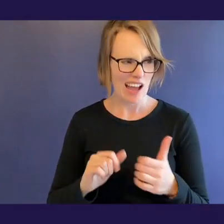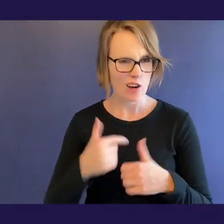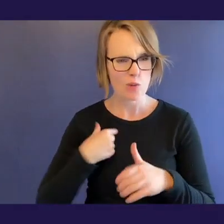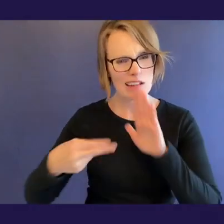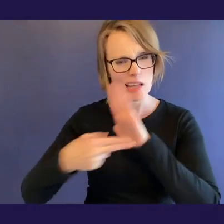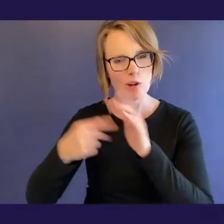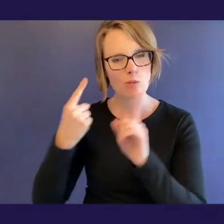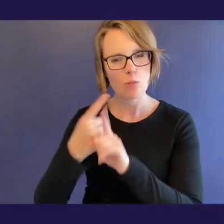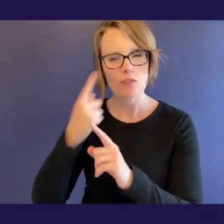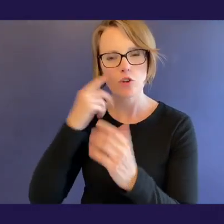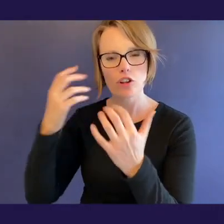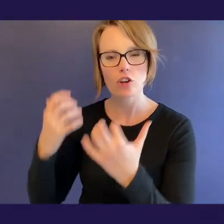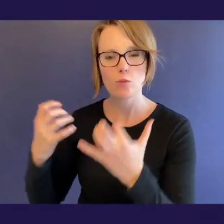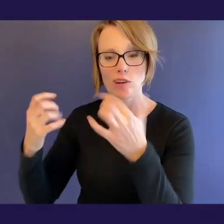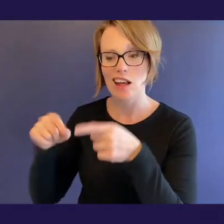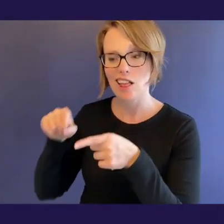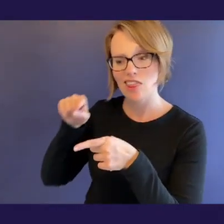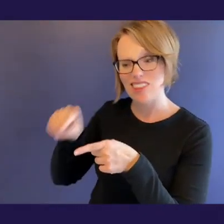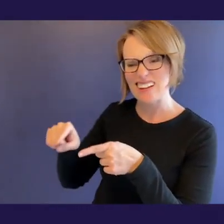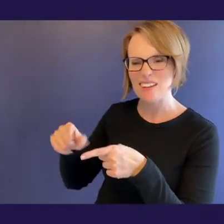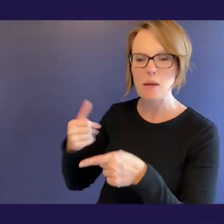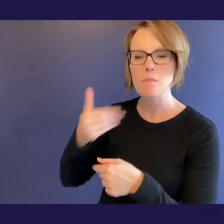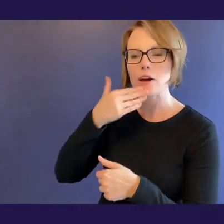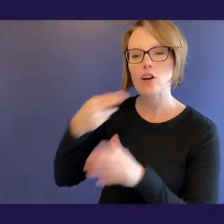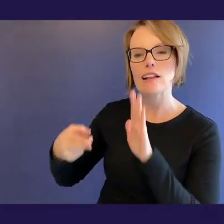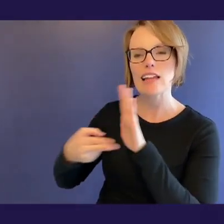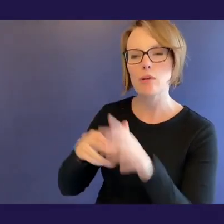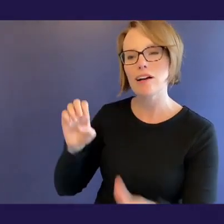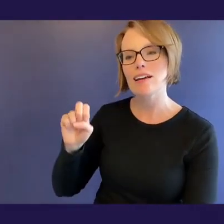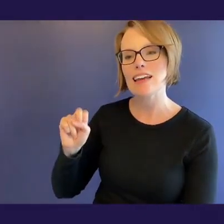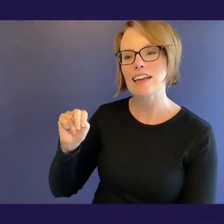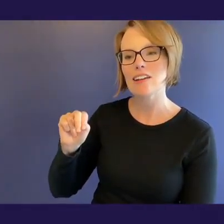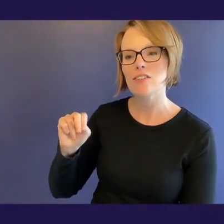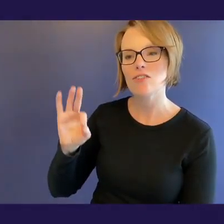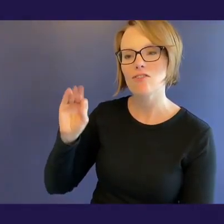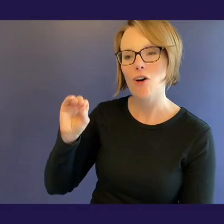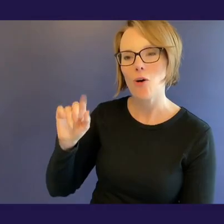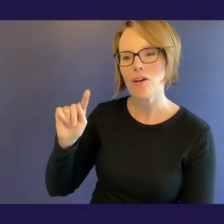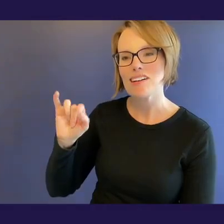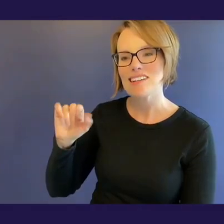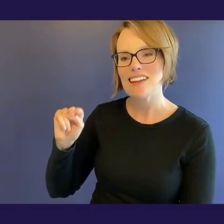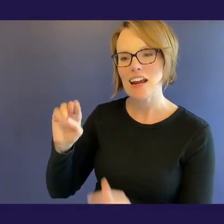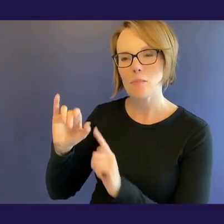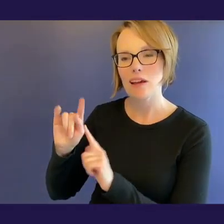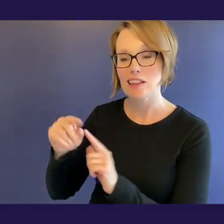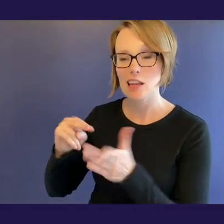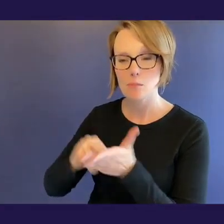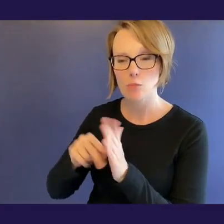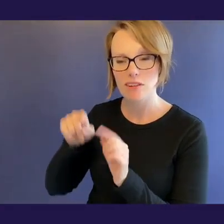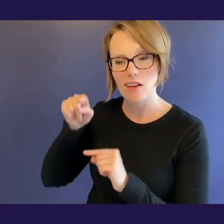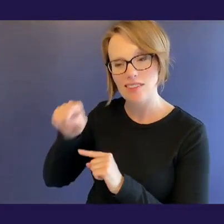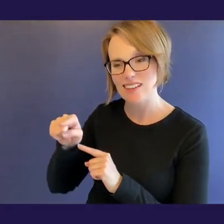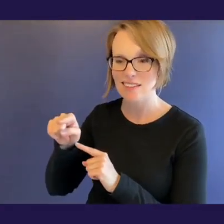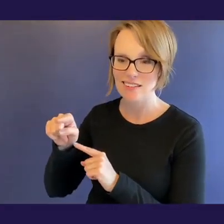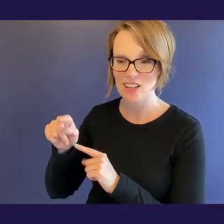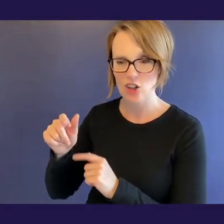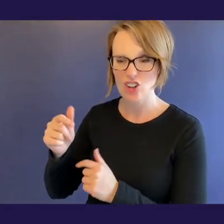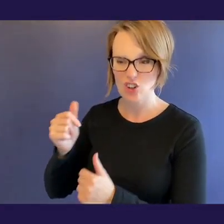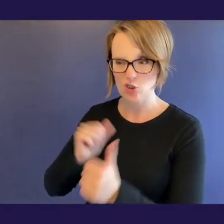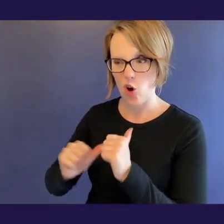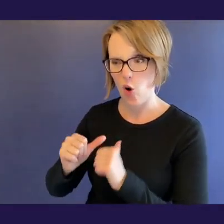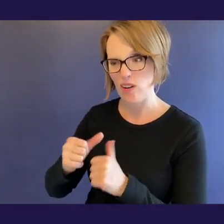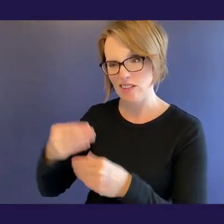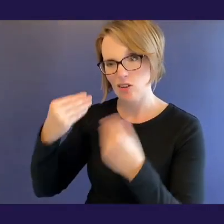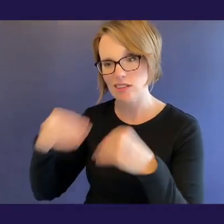not deep, trusted information. This is to sell you commercials. This is to sell you products. And to start to